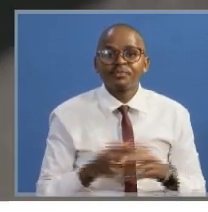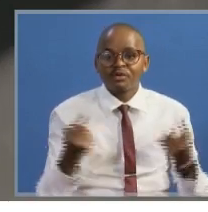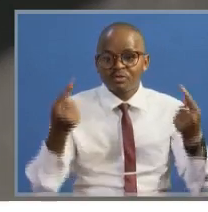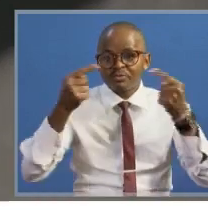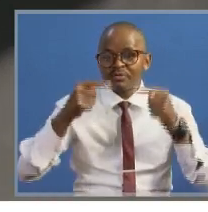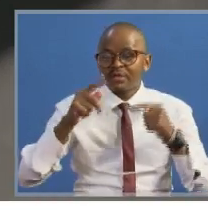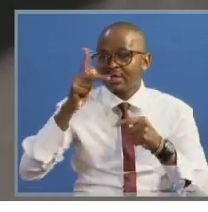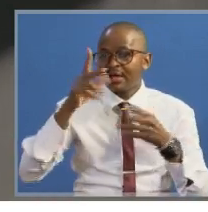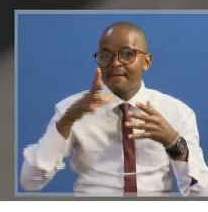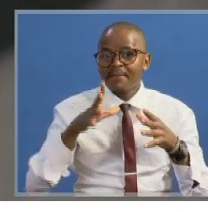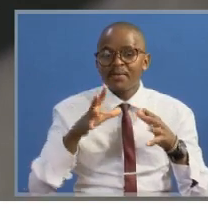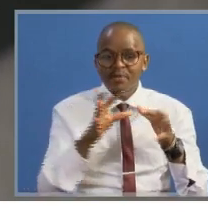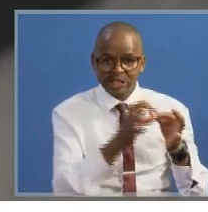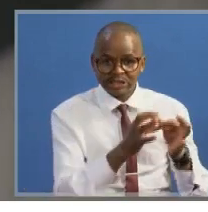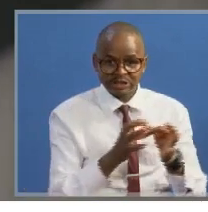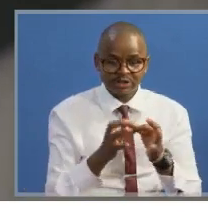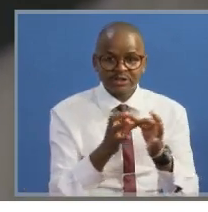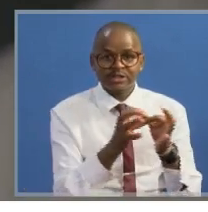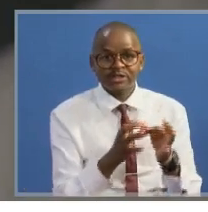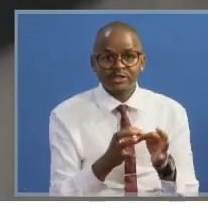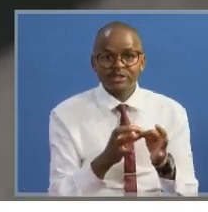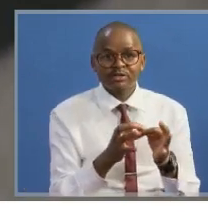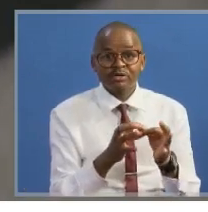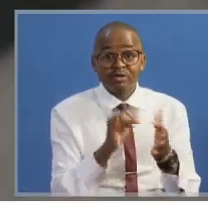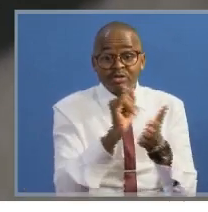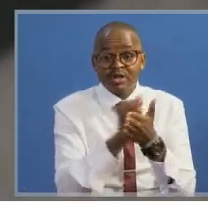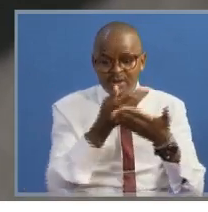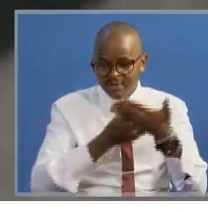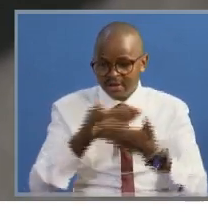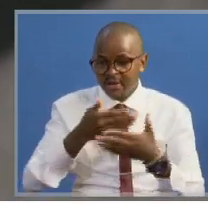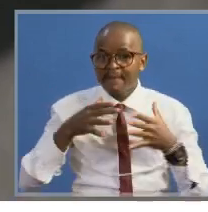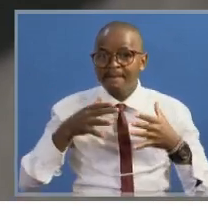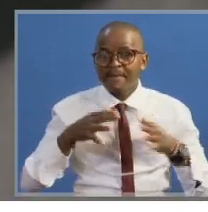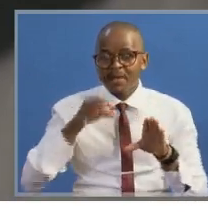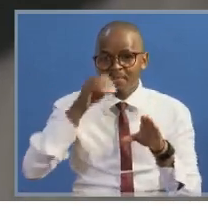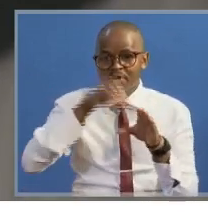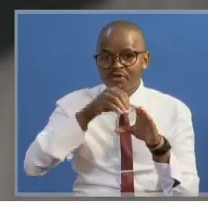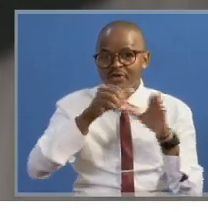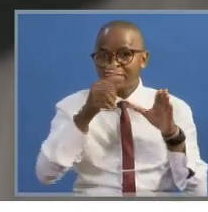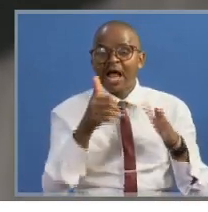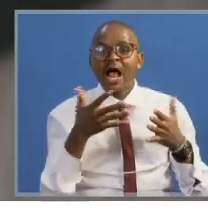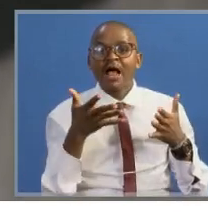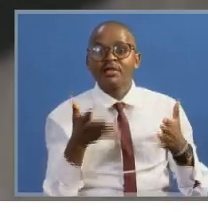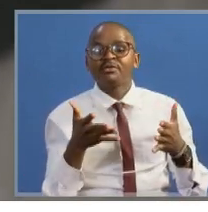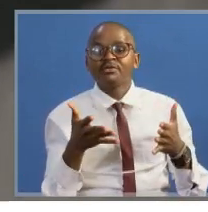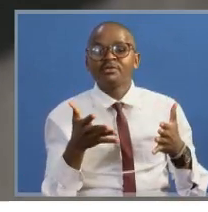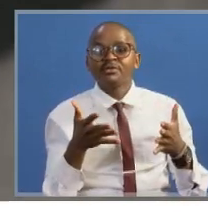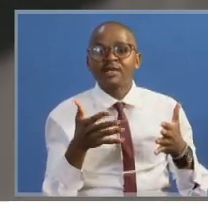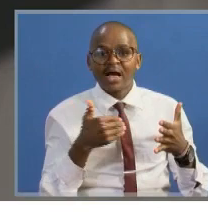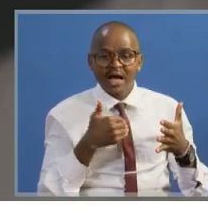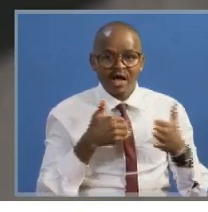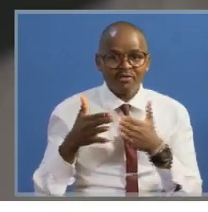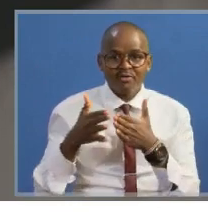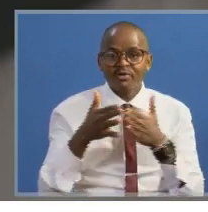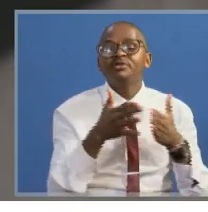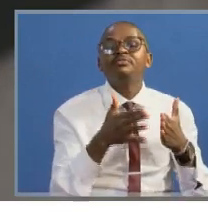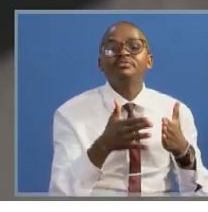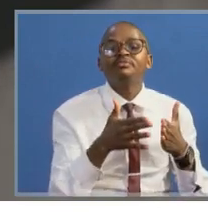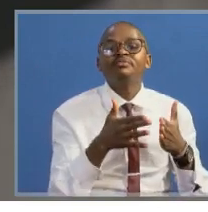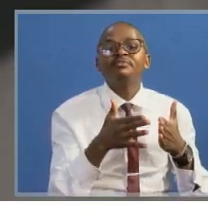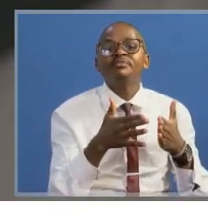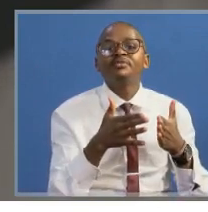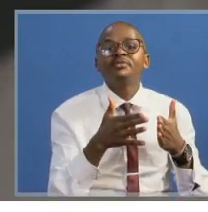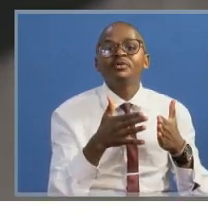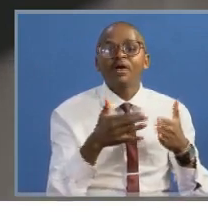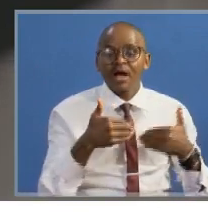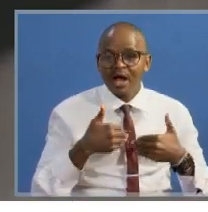kulete wa Kenya pamoja, ndio wafanyi biashara na wawekezaji wengine wawe na nafasi